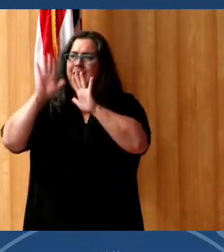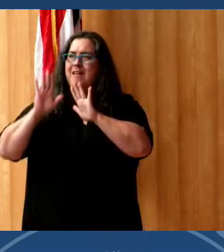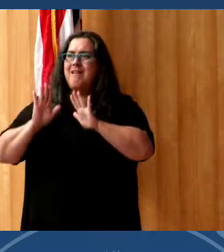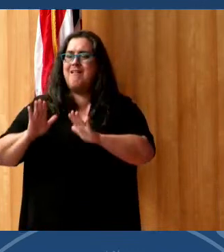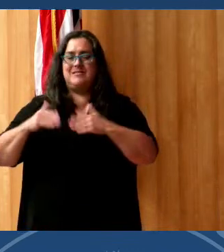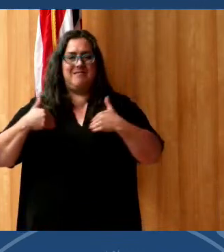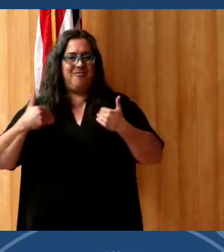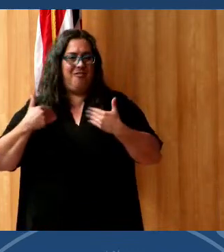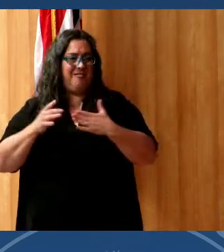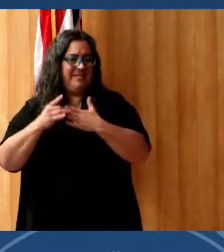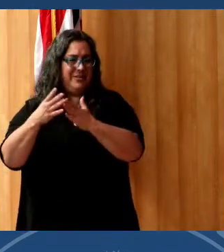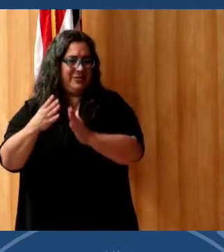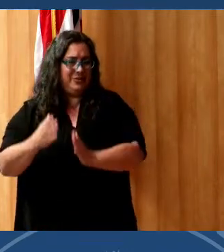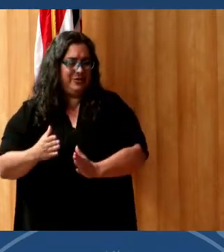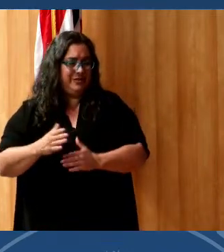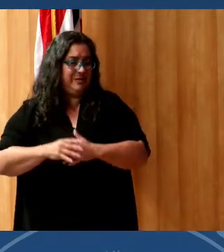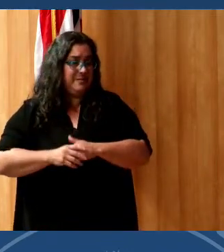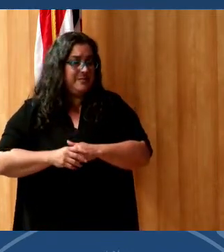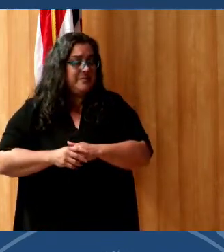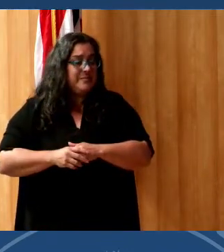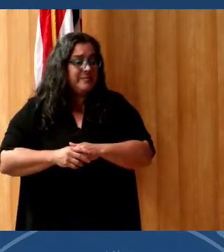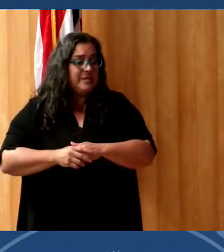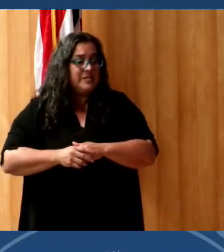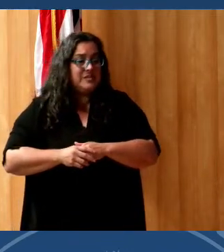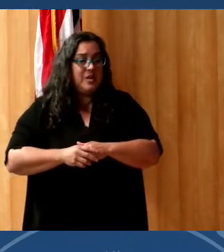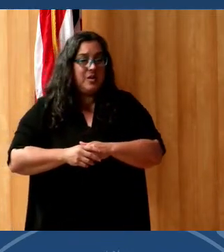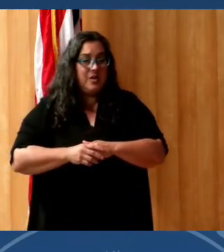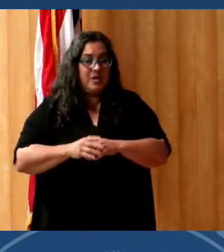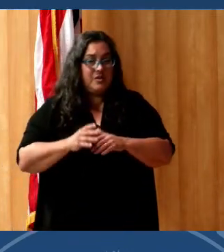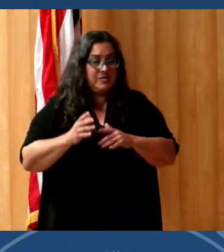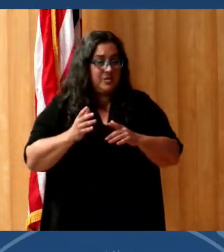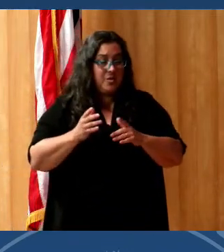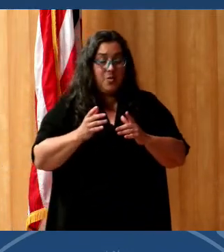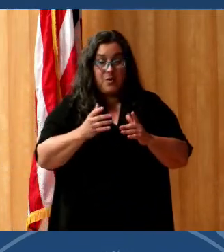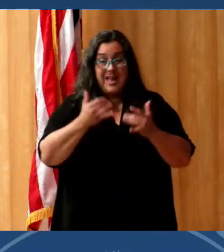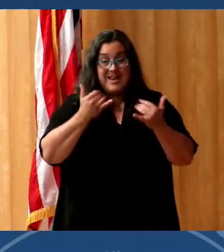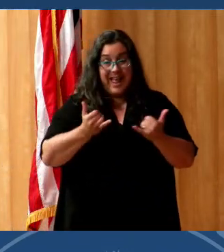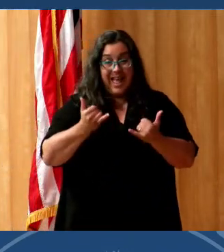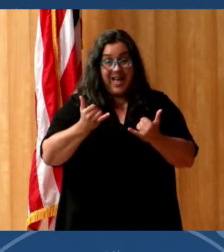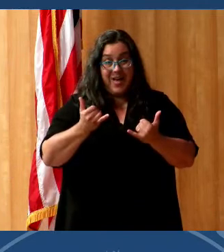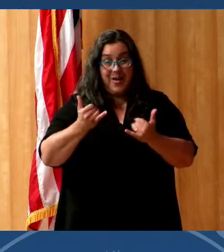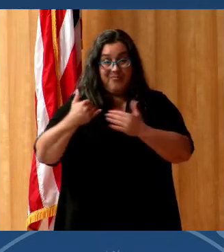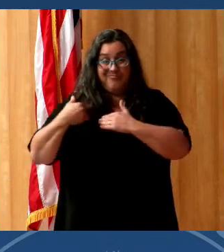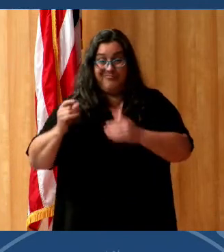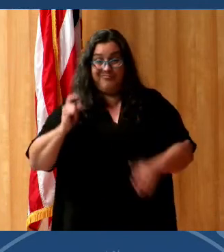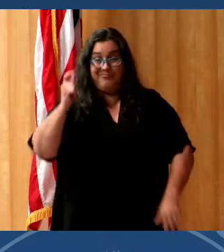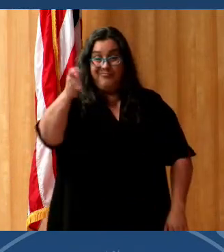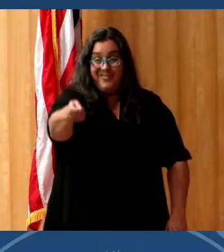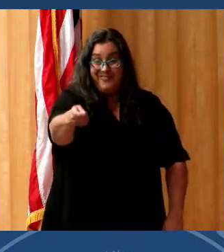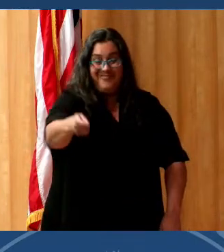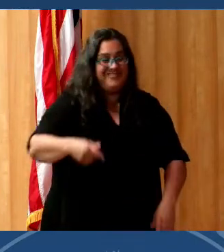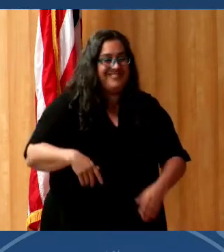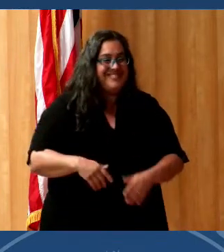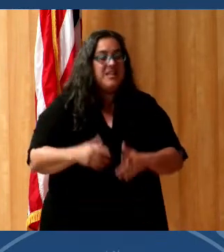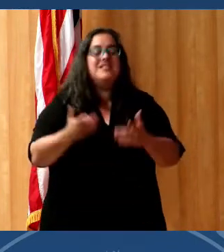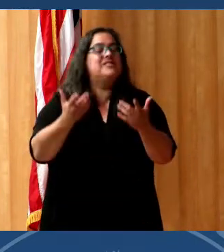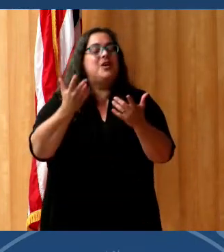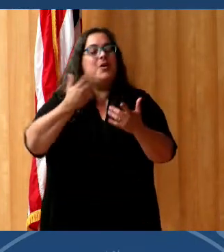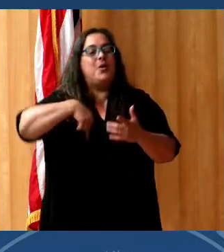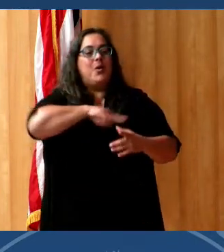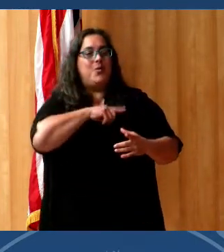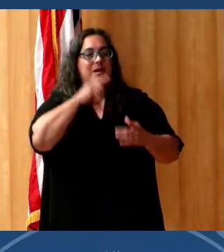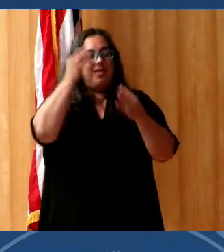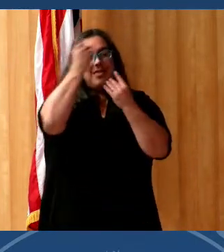young leaders. The baton will be in your hand. And when we're thinking about,